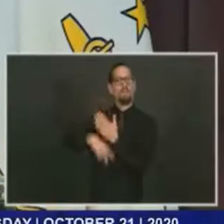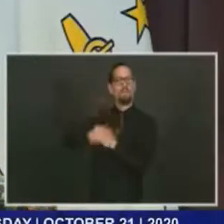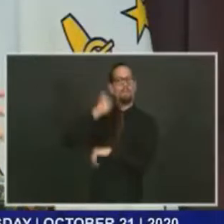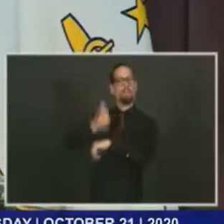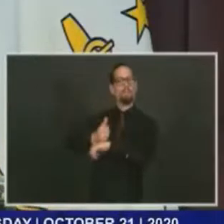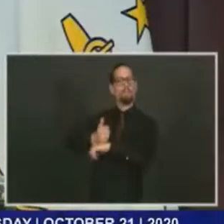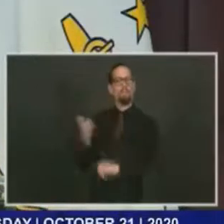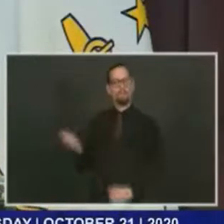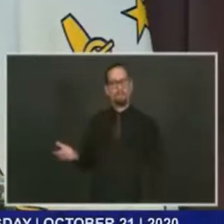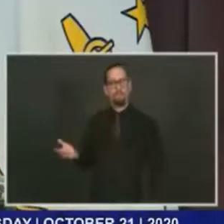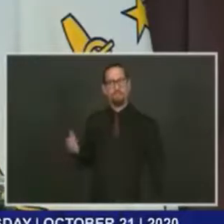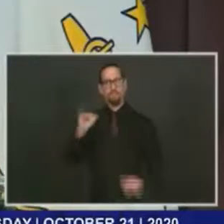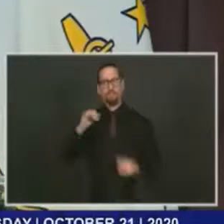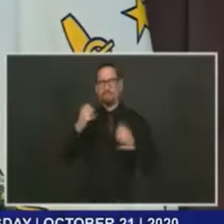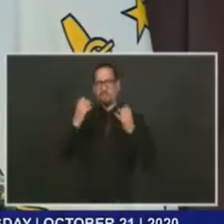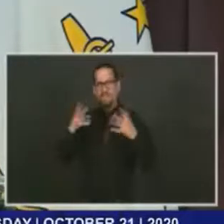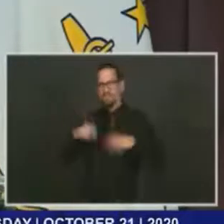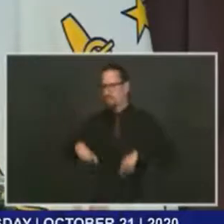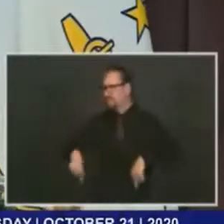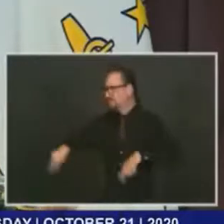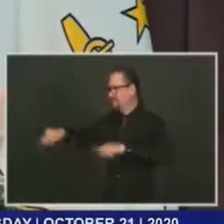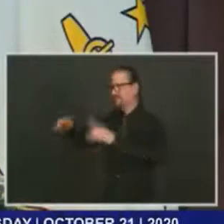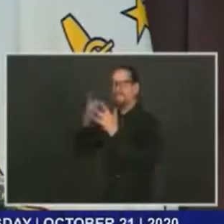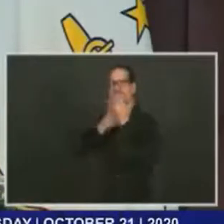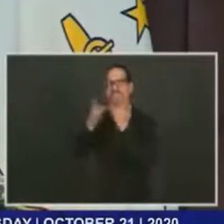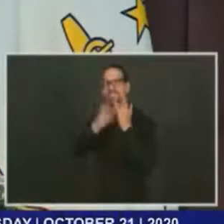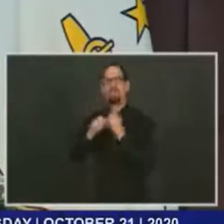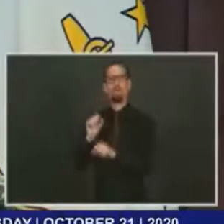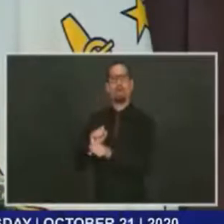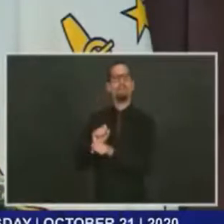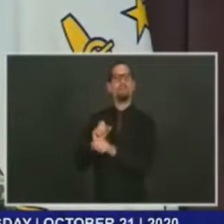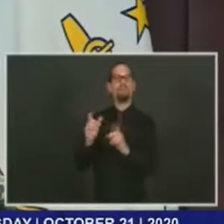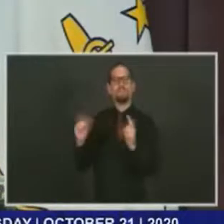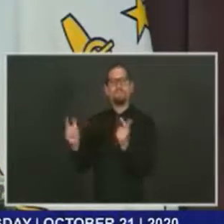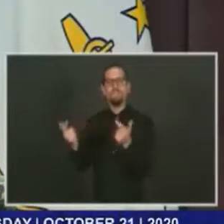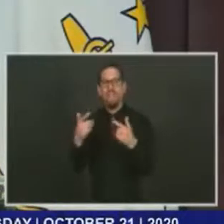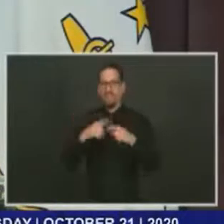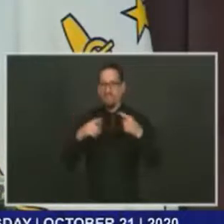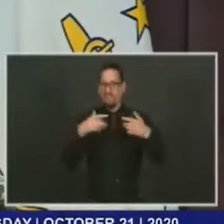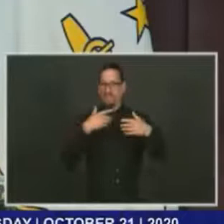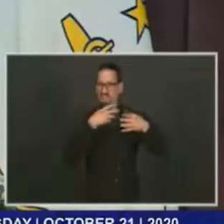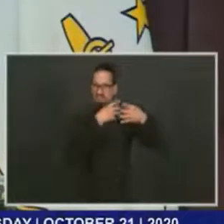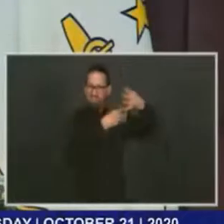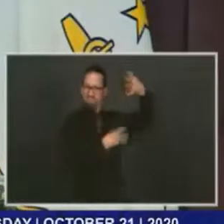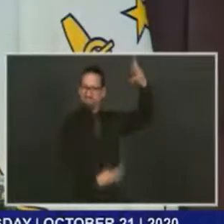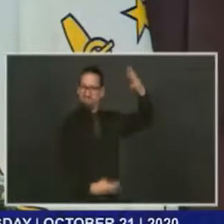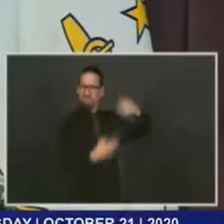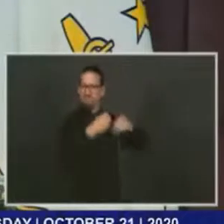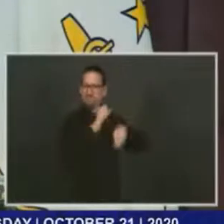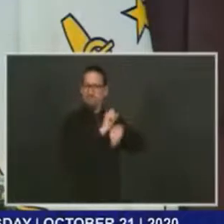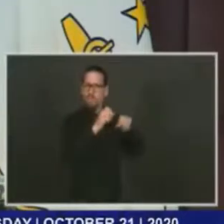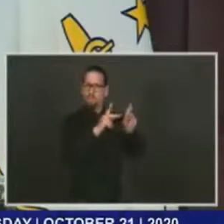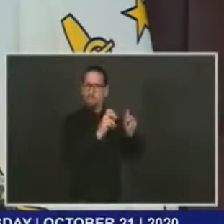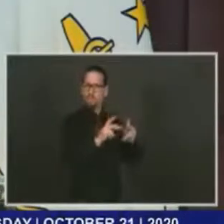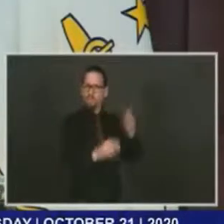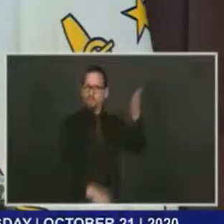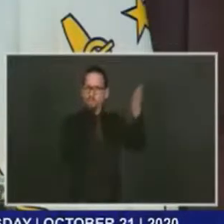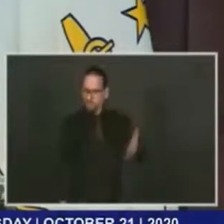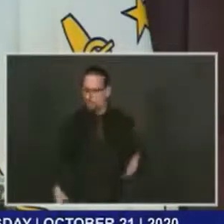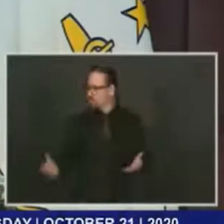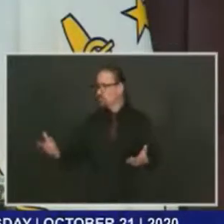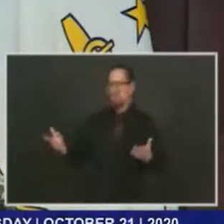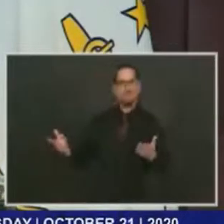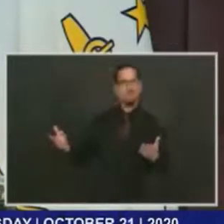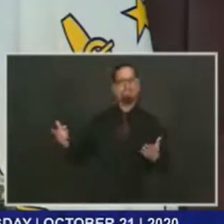are willing to work hard and desperate for a job. The hard part is linking up the two. So that's why I'm really excited about this virtual